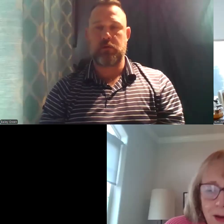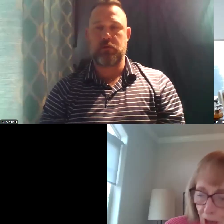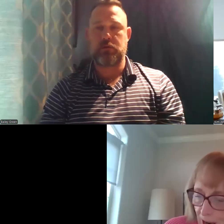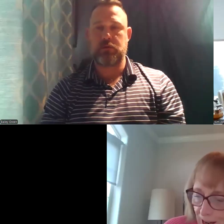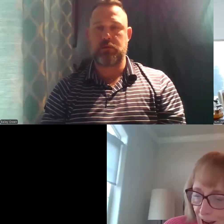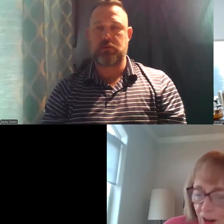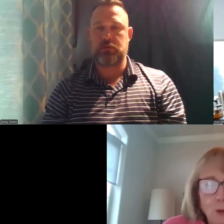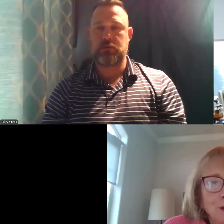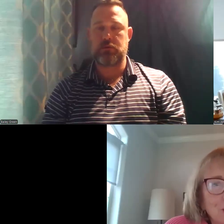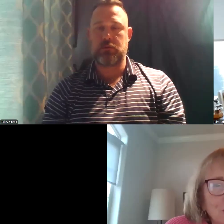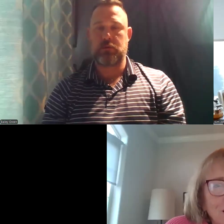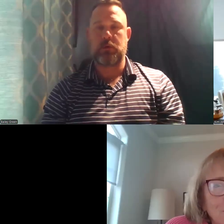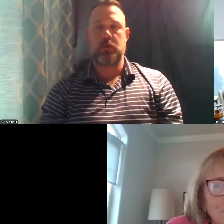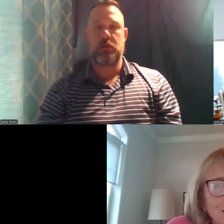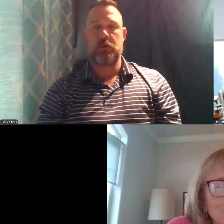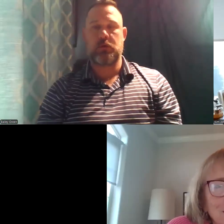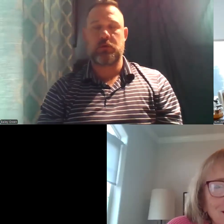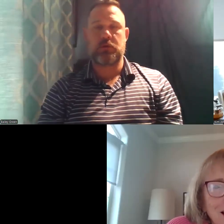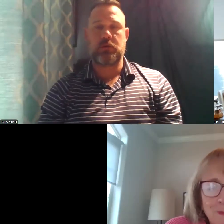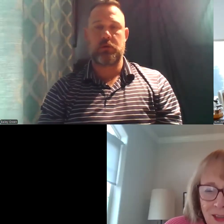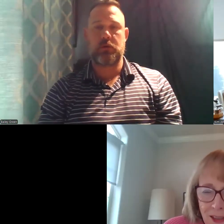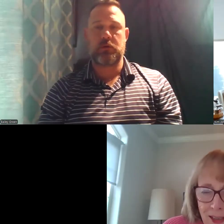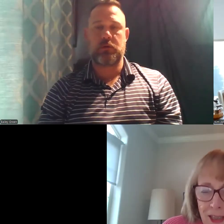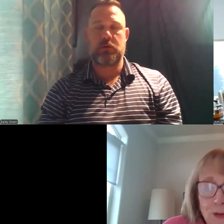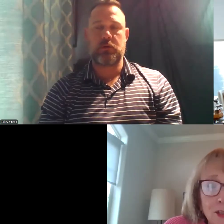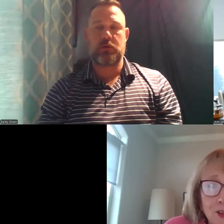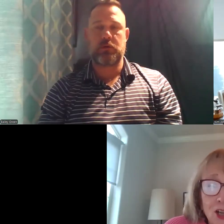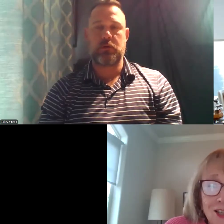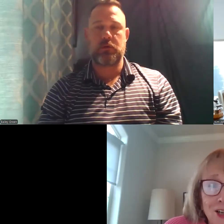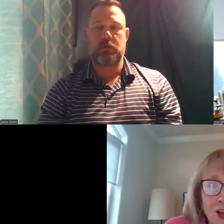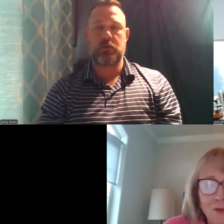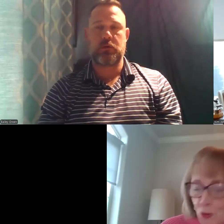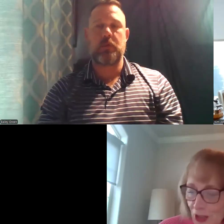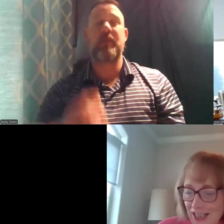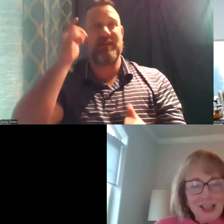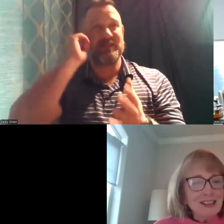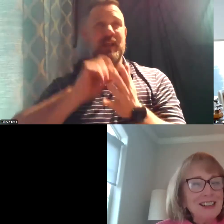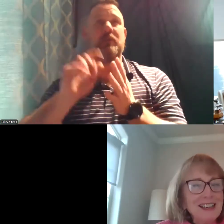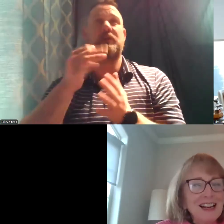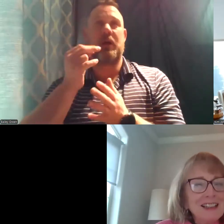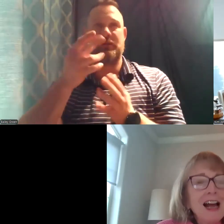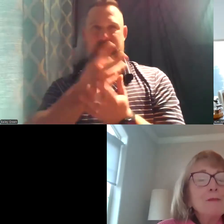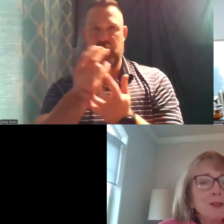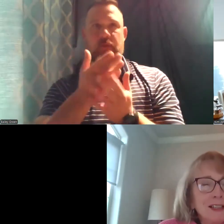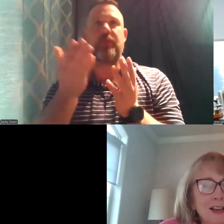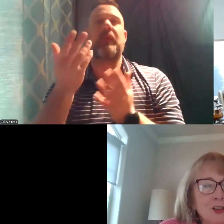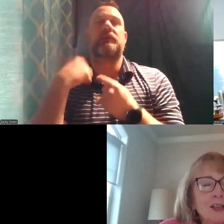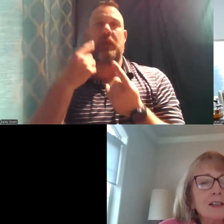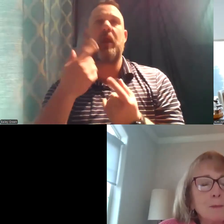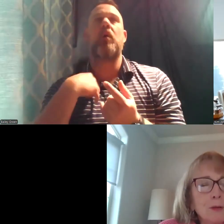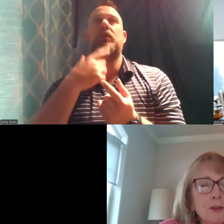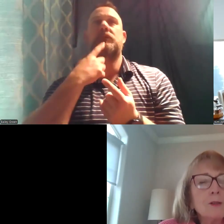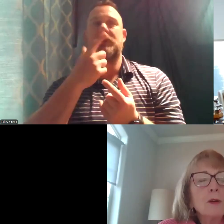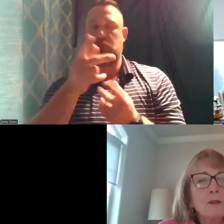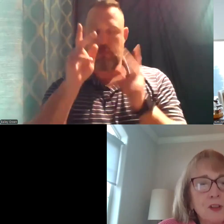so much. I've had the pleasure of working with Secretary Johnson on a few things lately, and I will say she